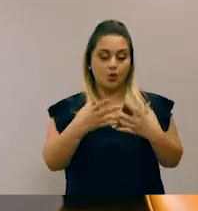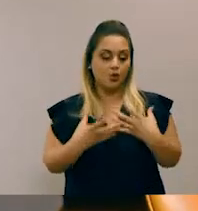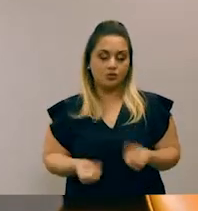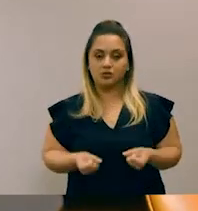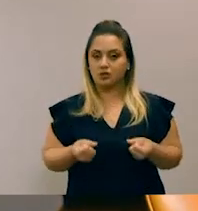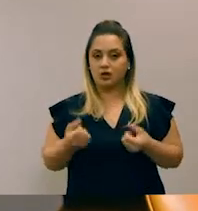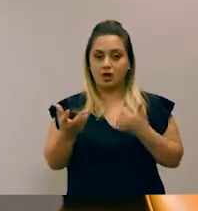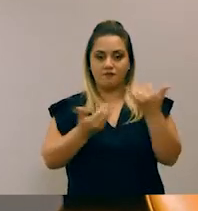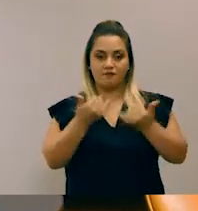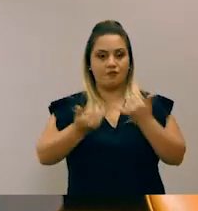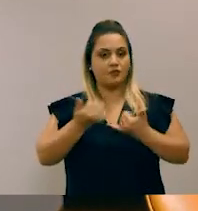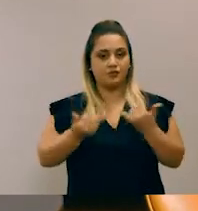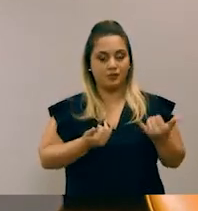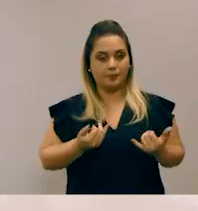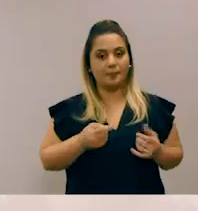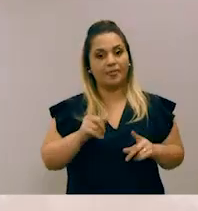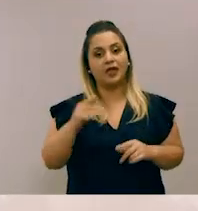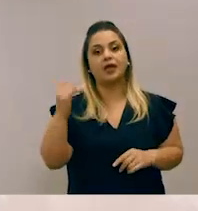And